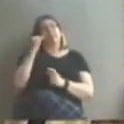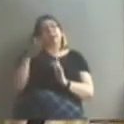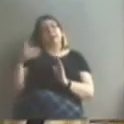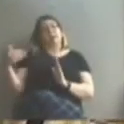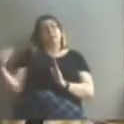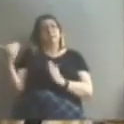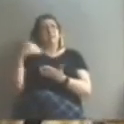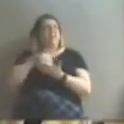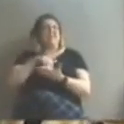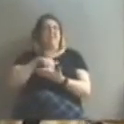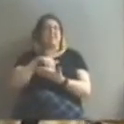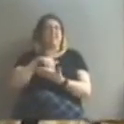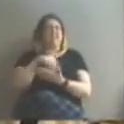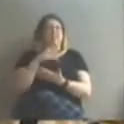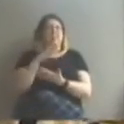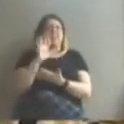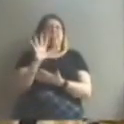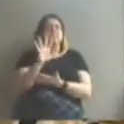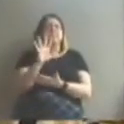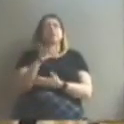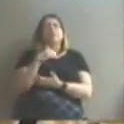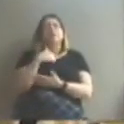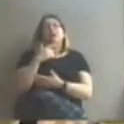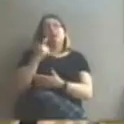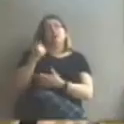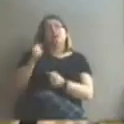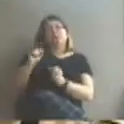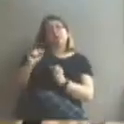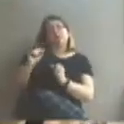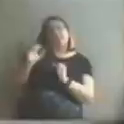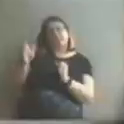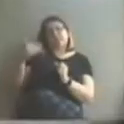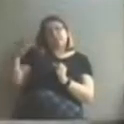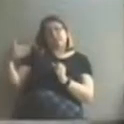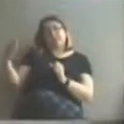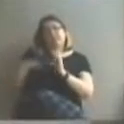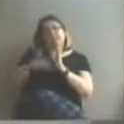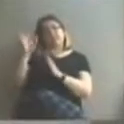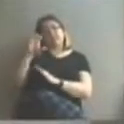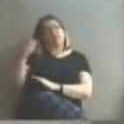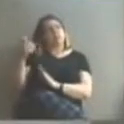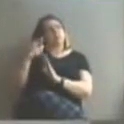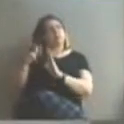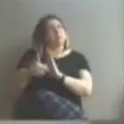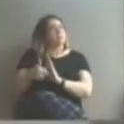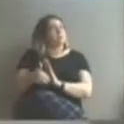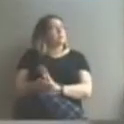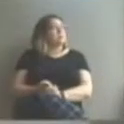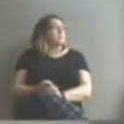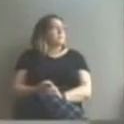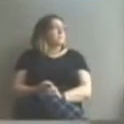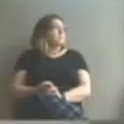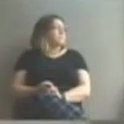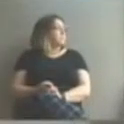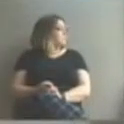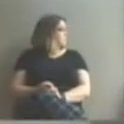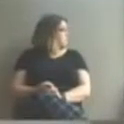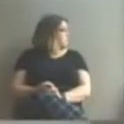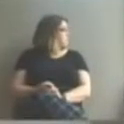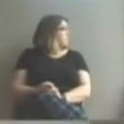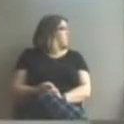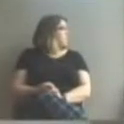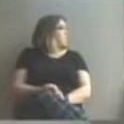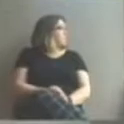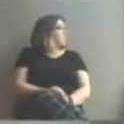again, it's redundant. I'm trying to move to the unpacking of additional roles. So we're moving from